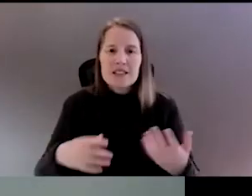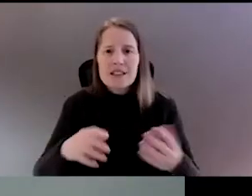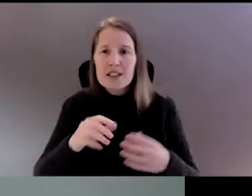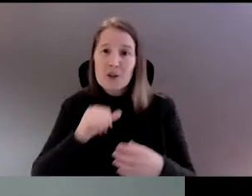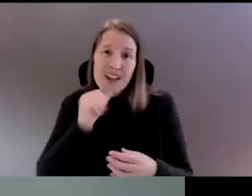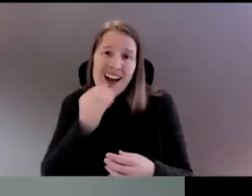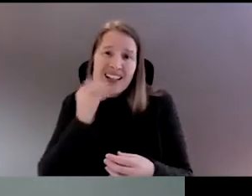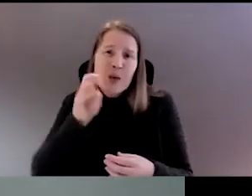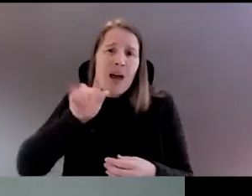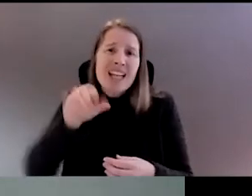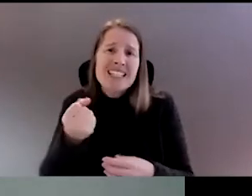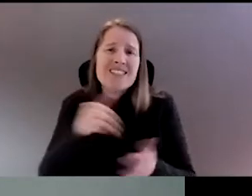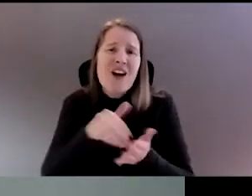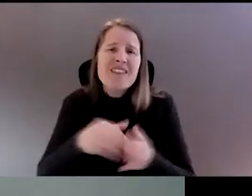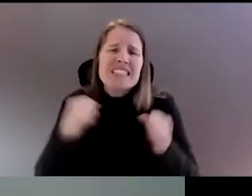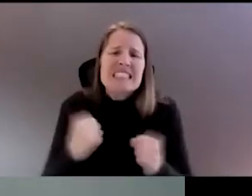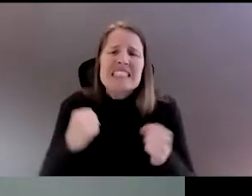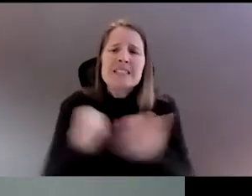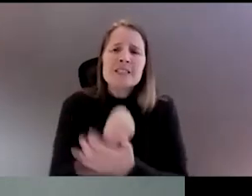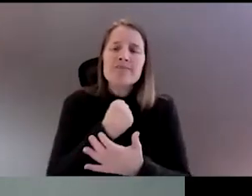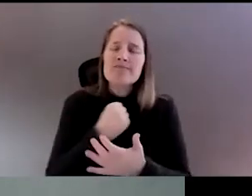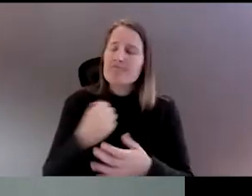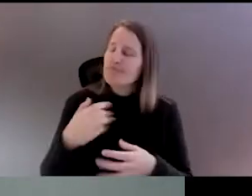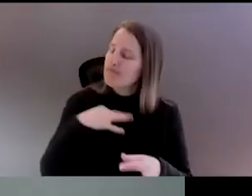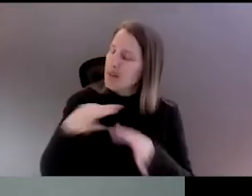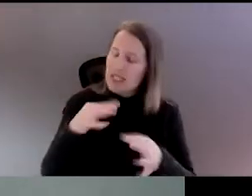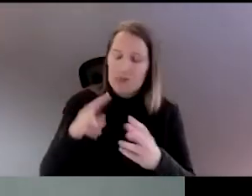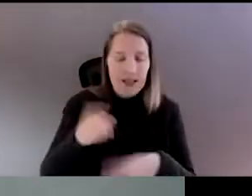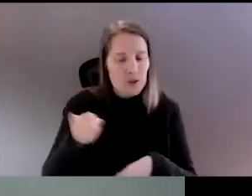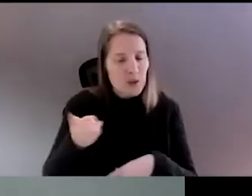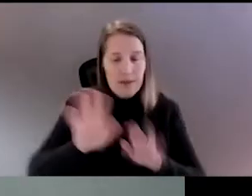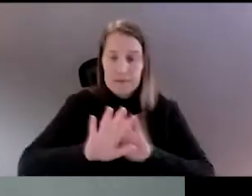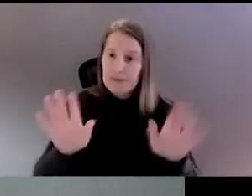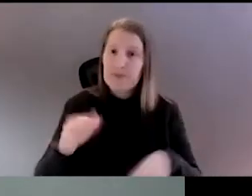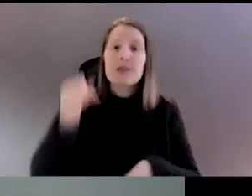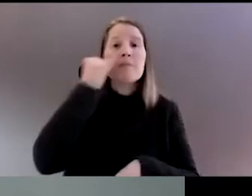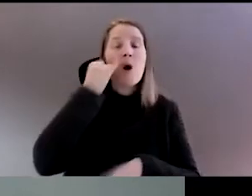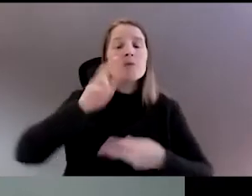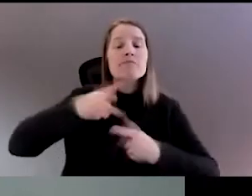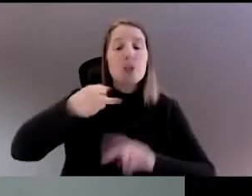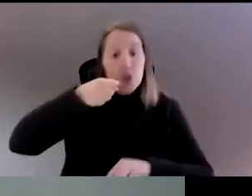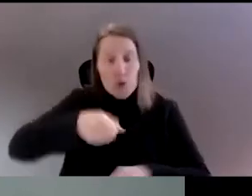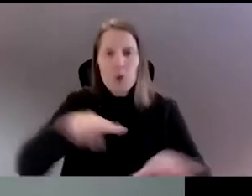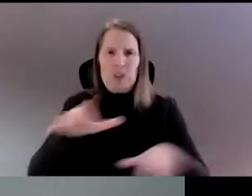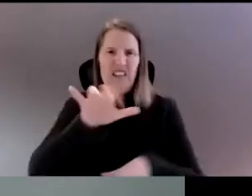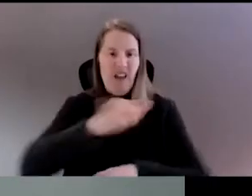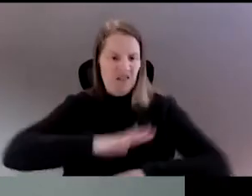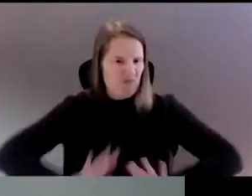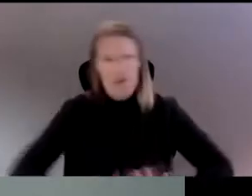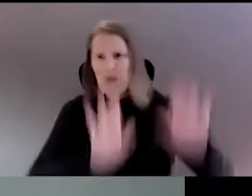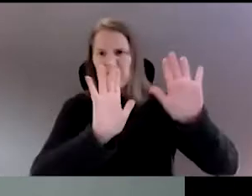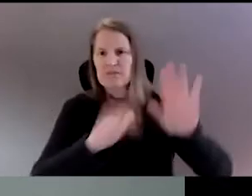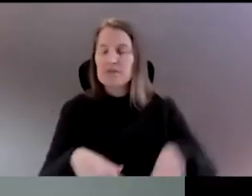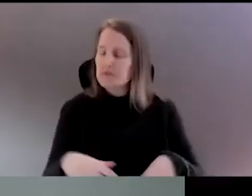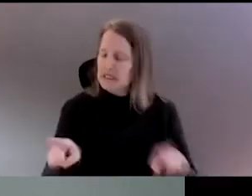But I explained to them, I said, if you did that in the restaurant, we would pack up and leave, and that